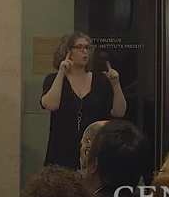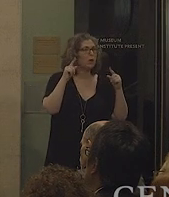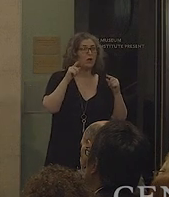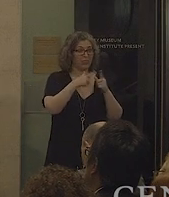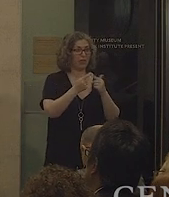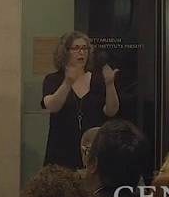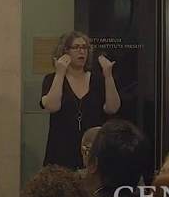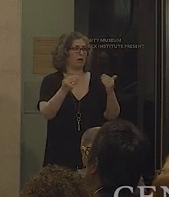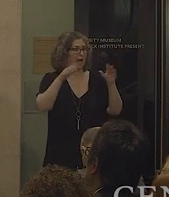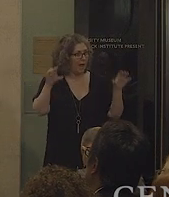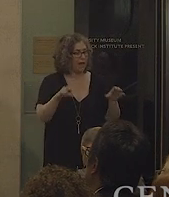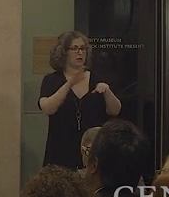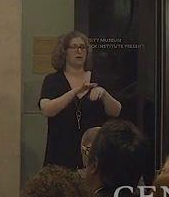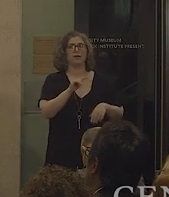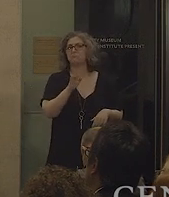it.